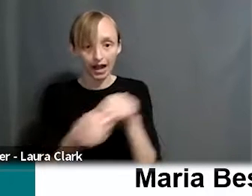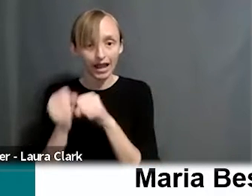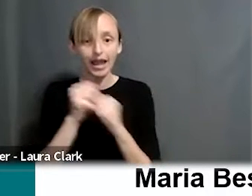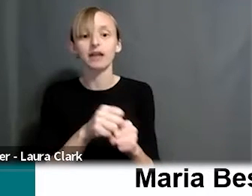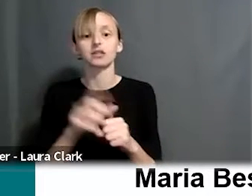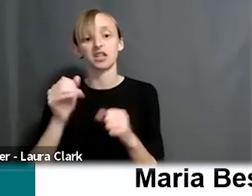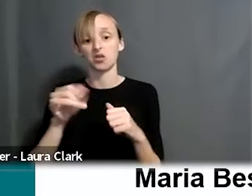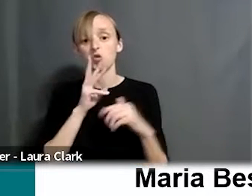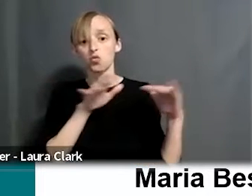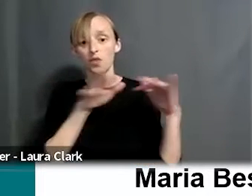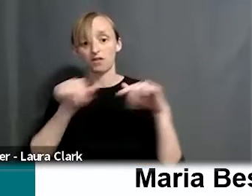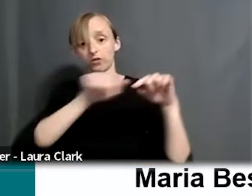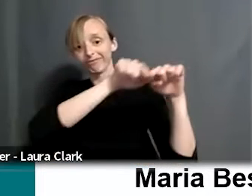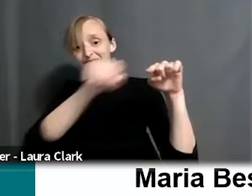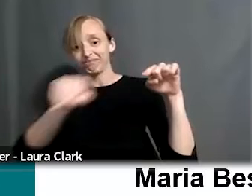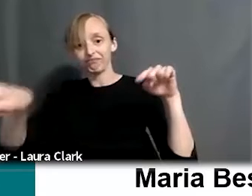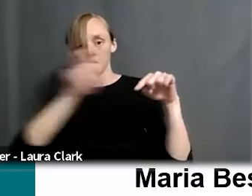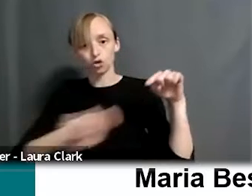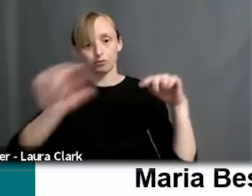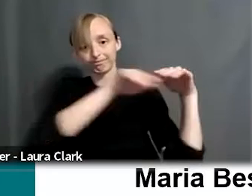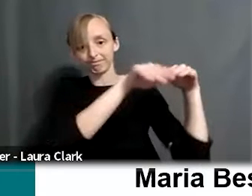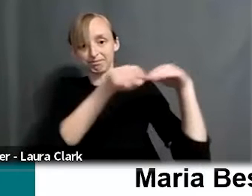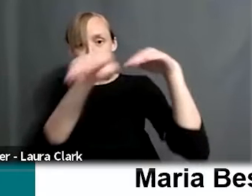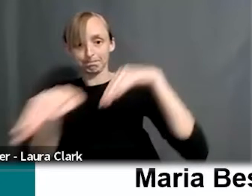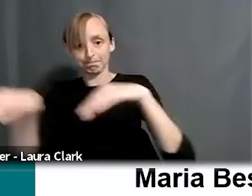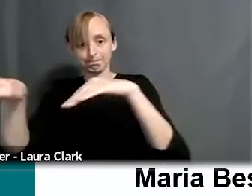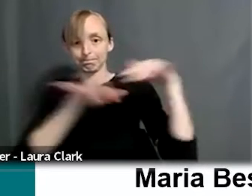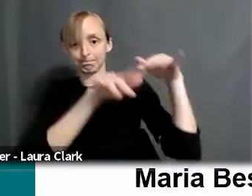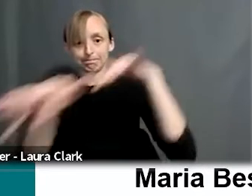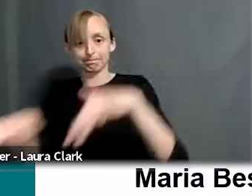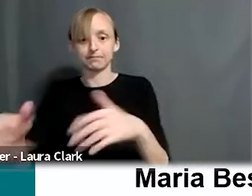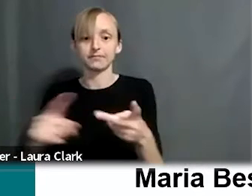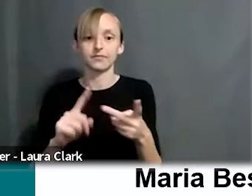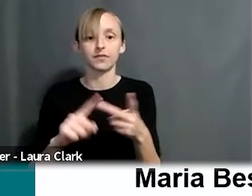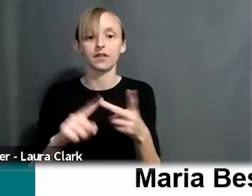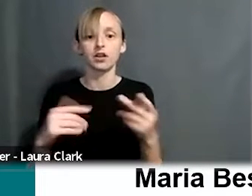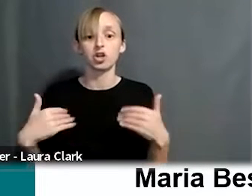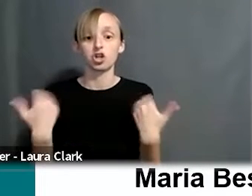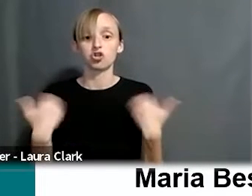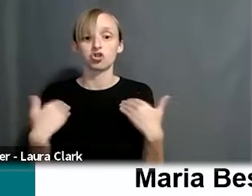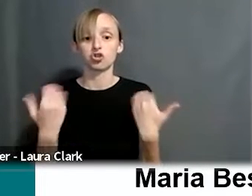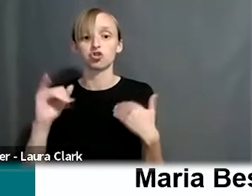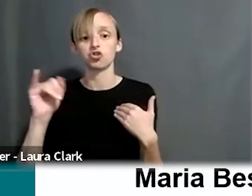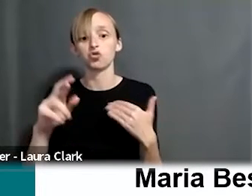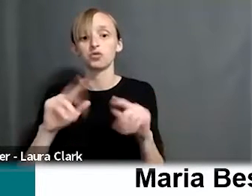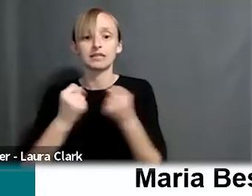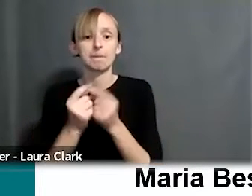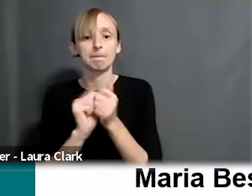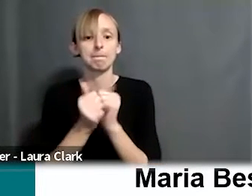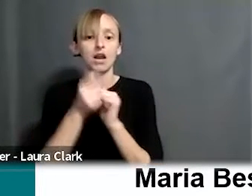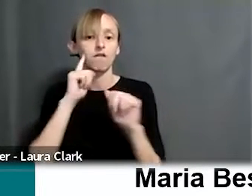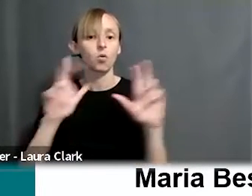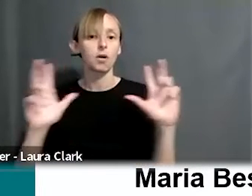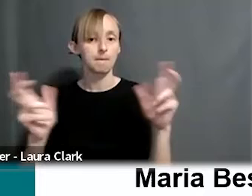trips now. We have a competitive junior team for wheelchair basketball that we're gonna, enter back